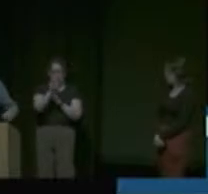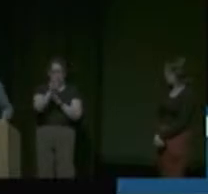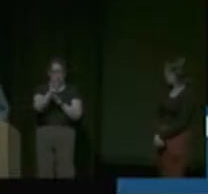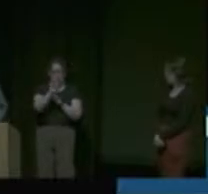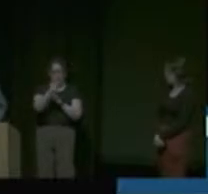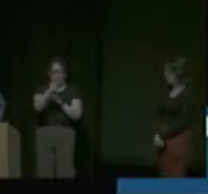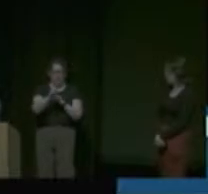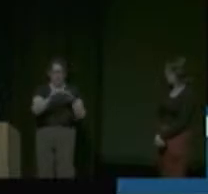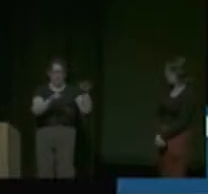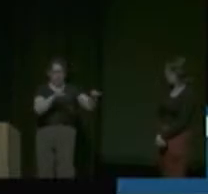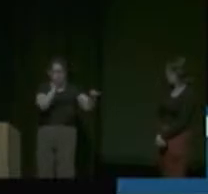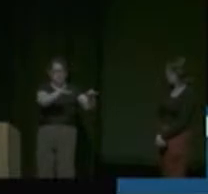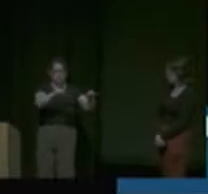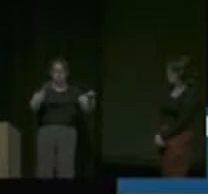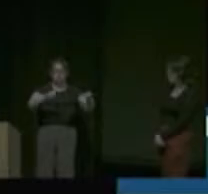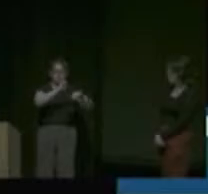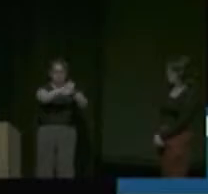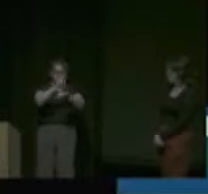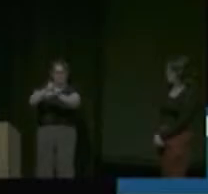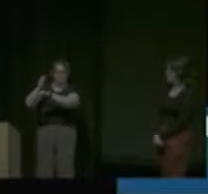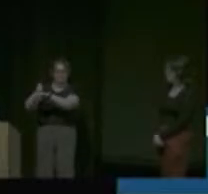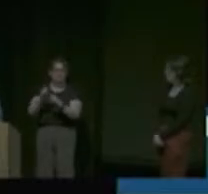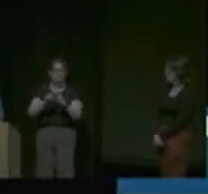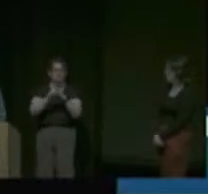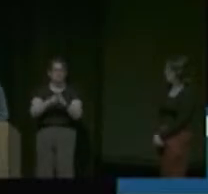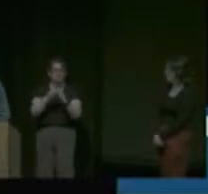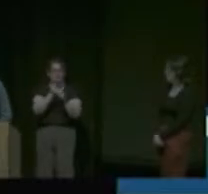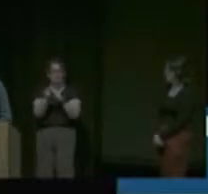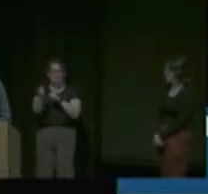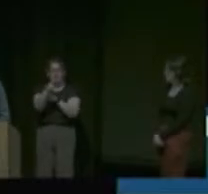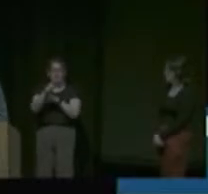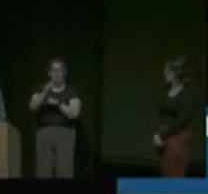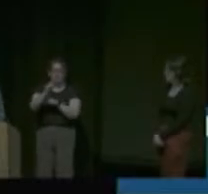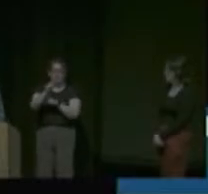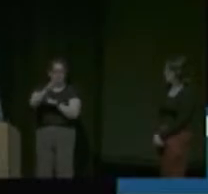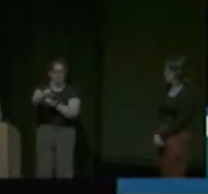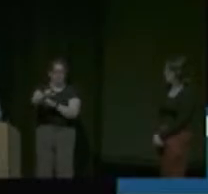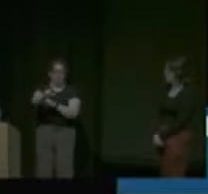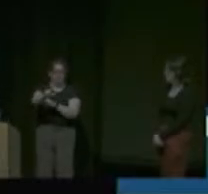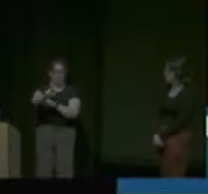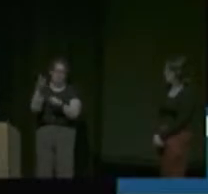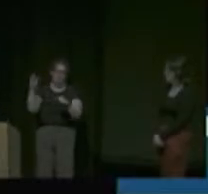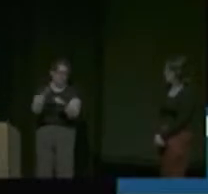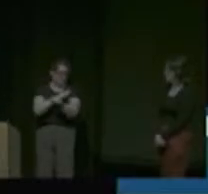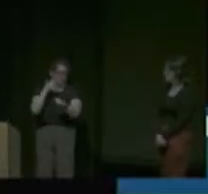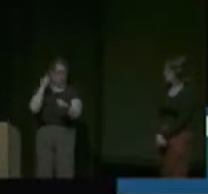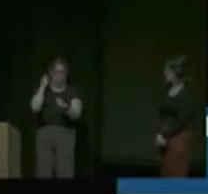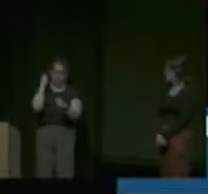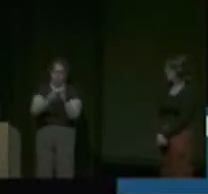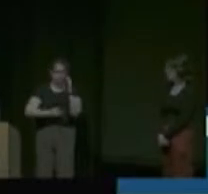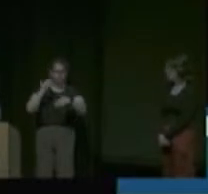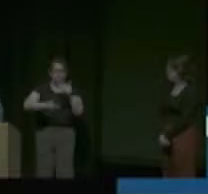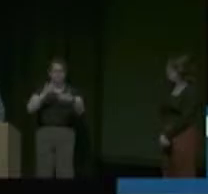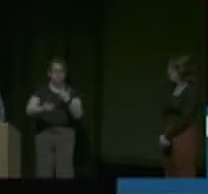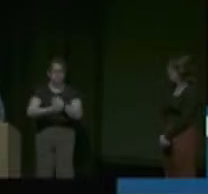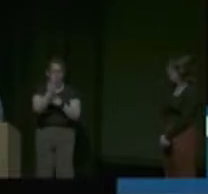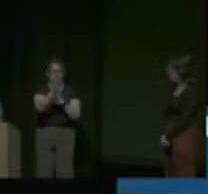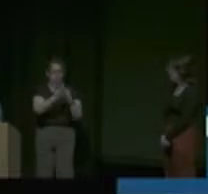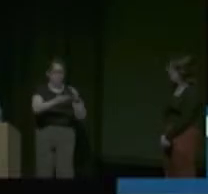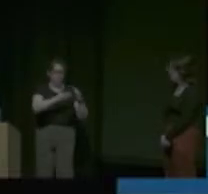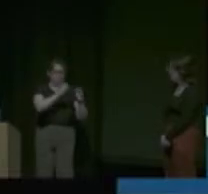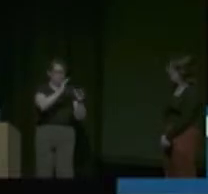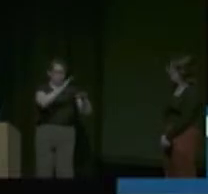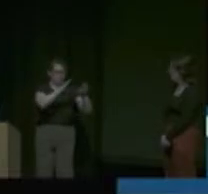platforms and equipment is scheduled to begin in April of next year. So at that point, we'll be full scale, All three operations will be